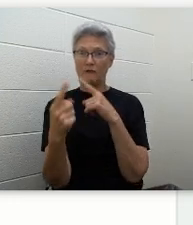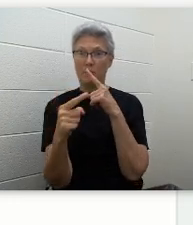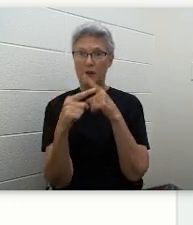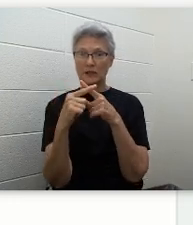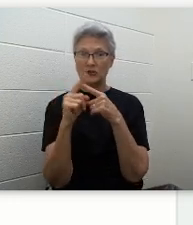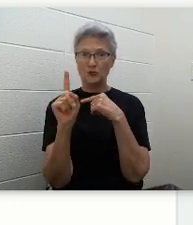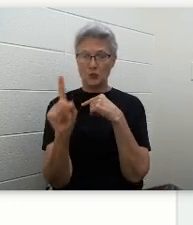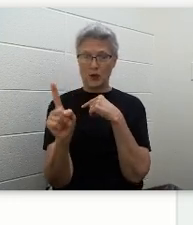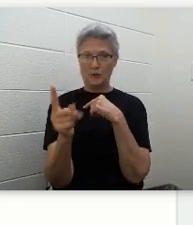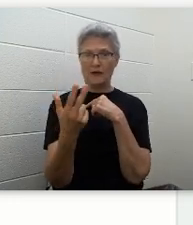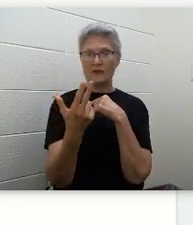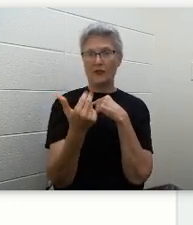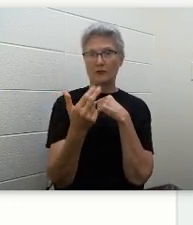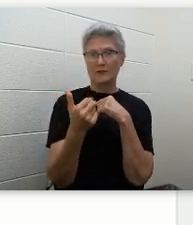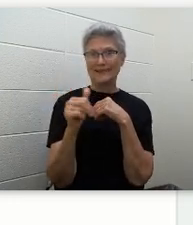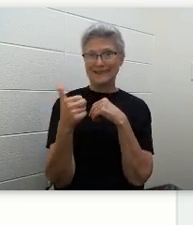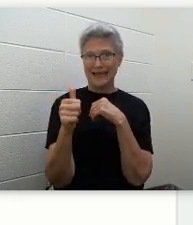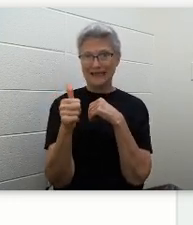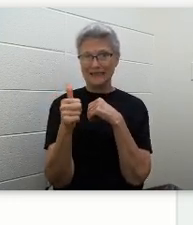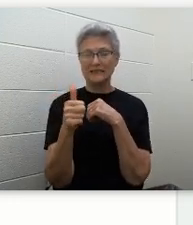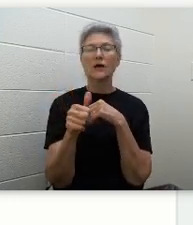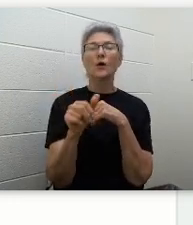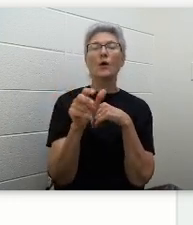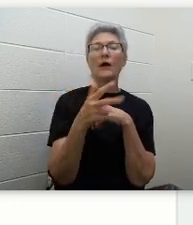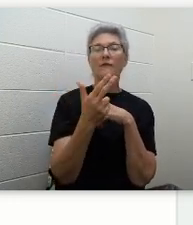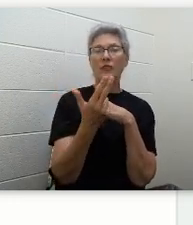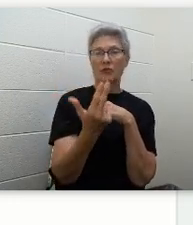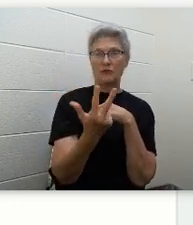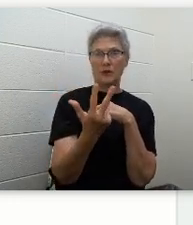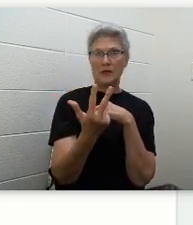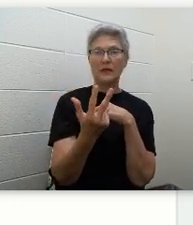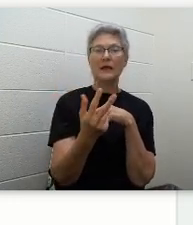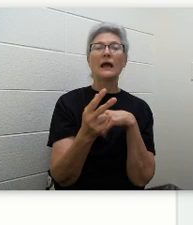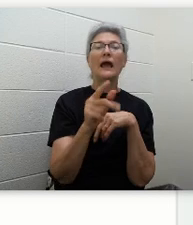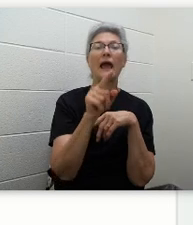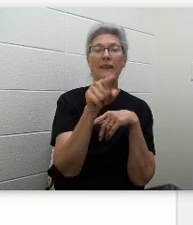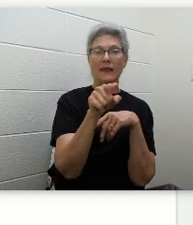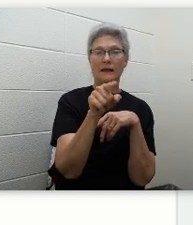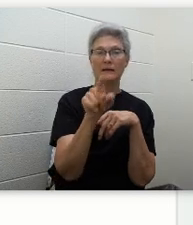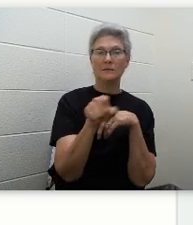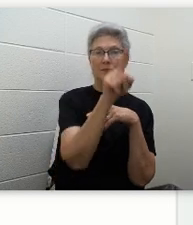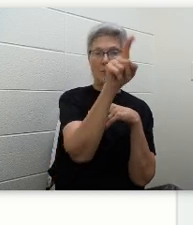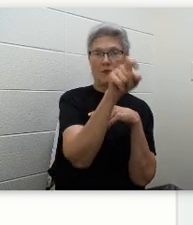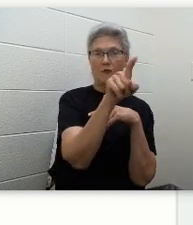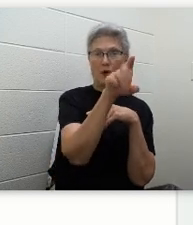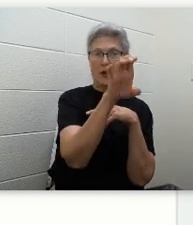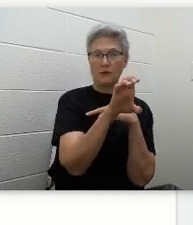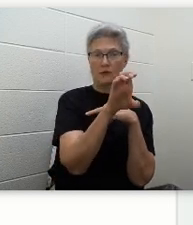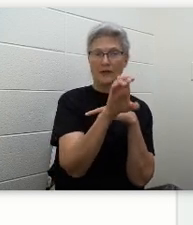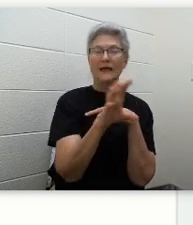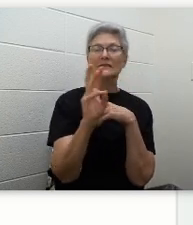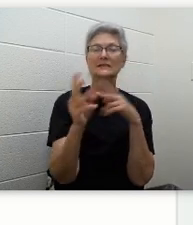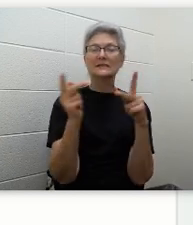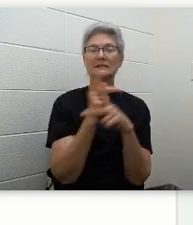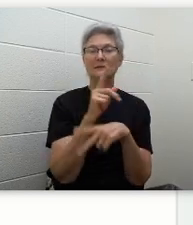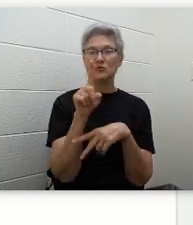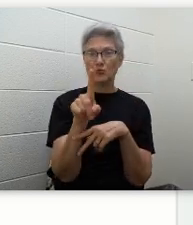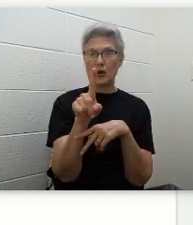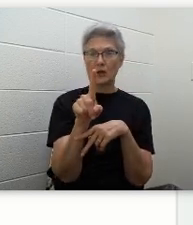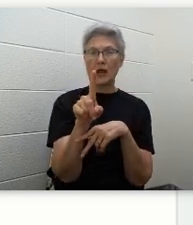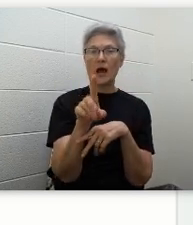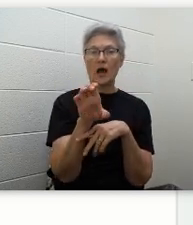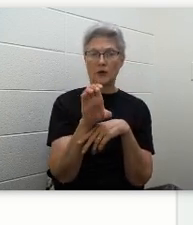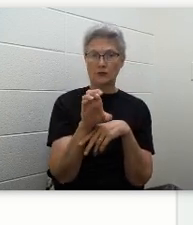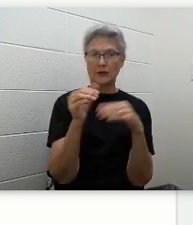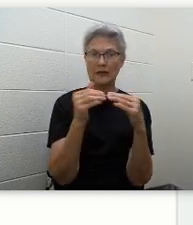Now we can say that we've regrouped, and we have 100. 6 times 100